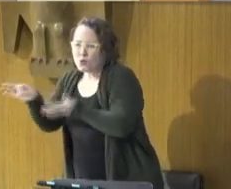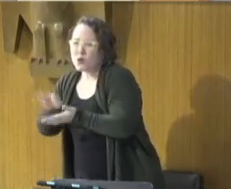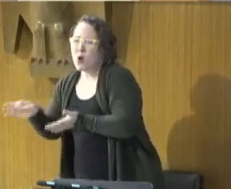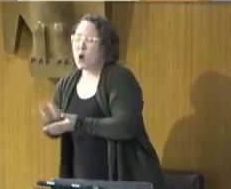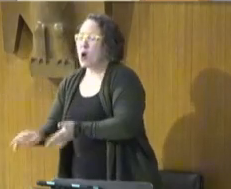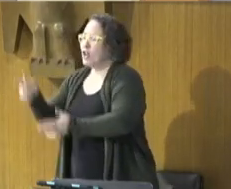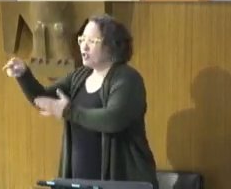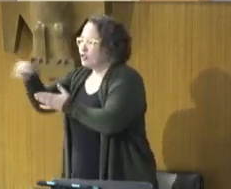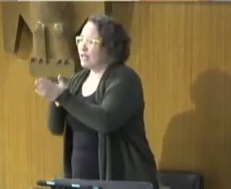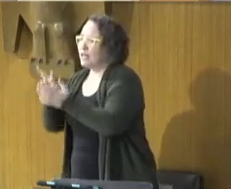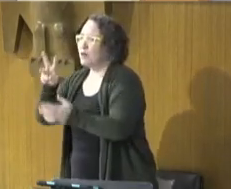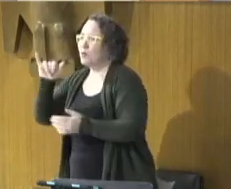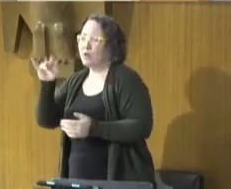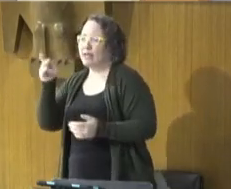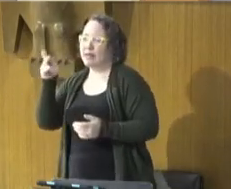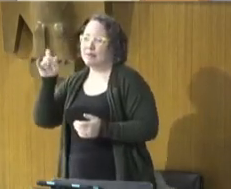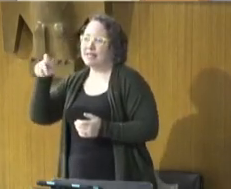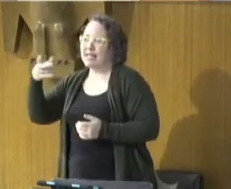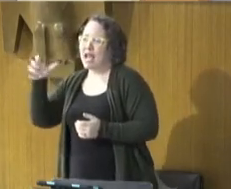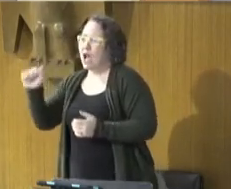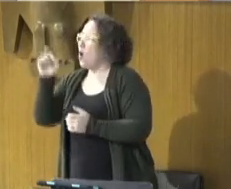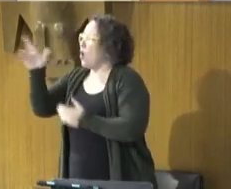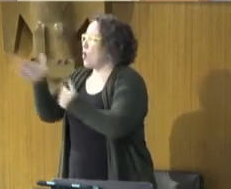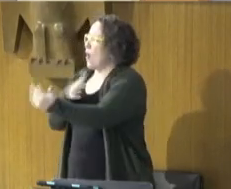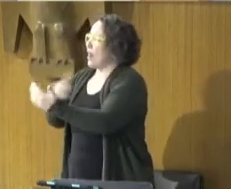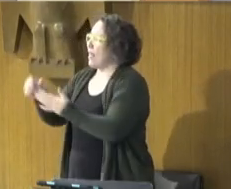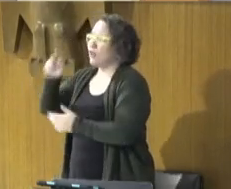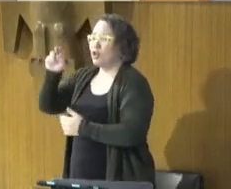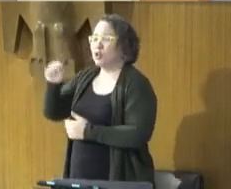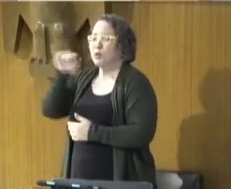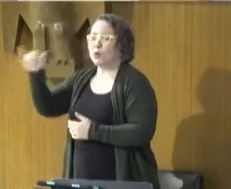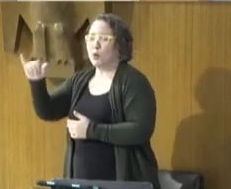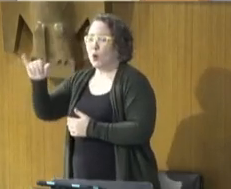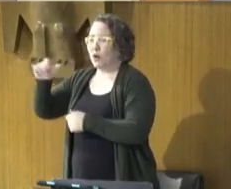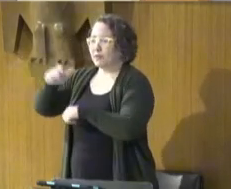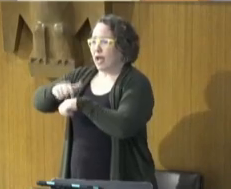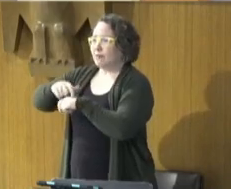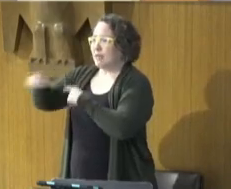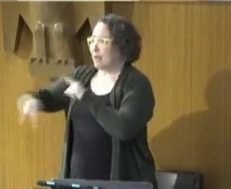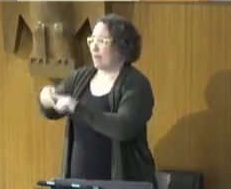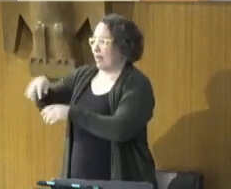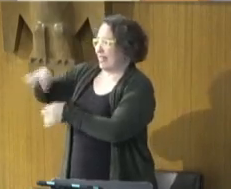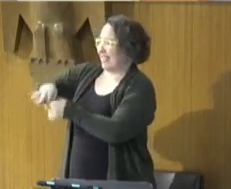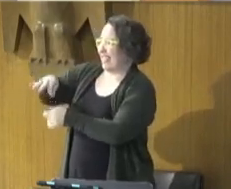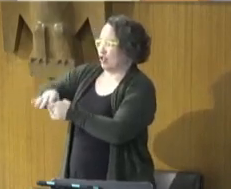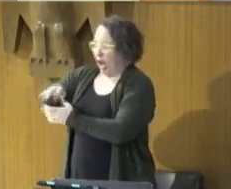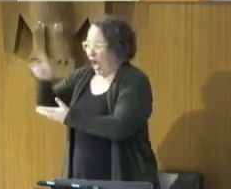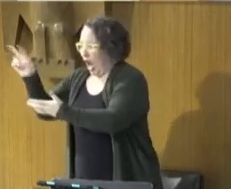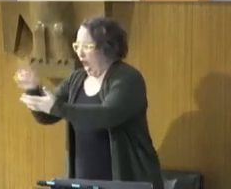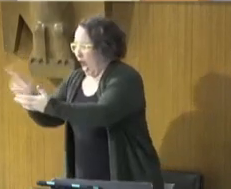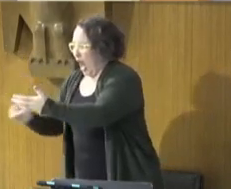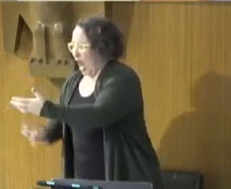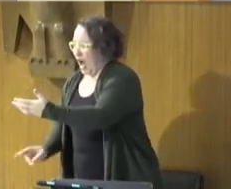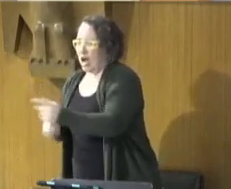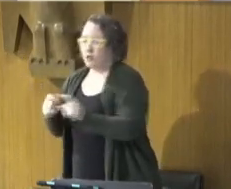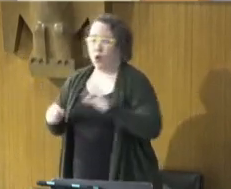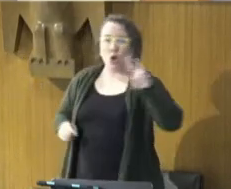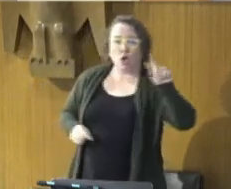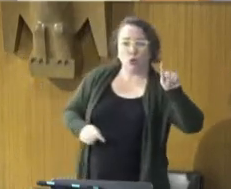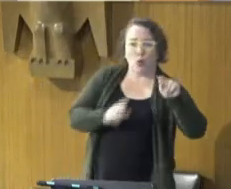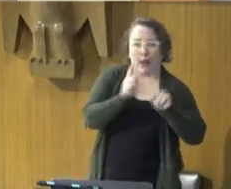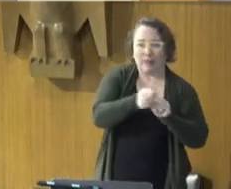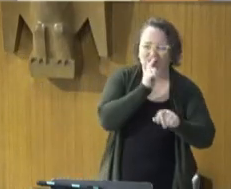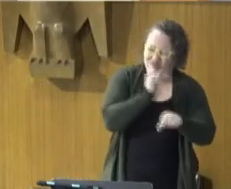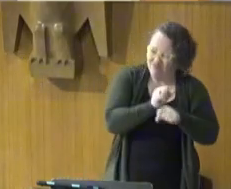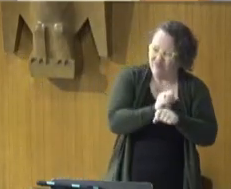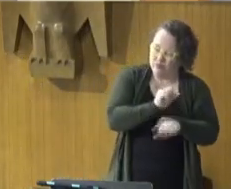Wikipedia all of a sudden. Or going through the New York Times polls on the election, even though I had just read them, I need to read them all again, see if anything